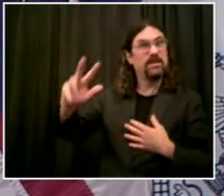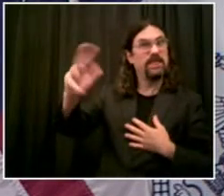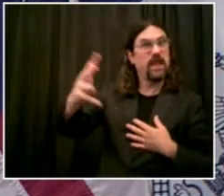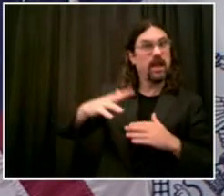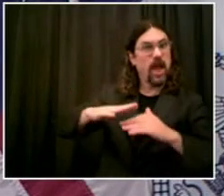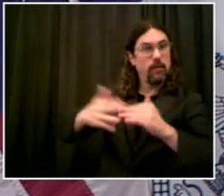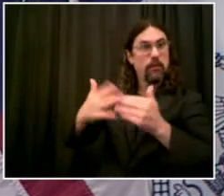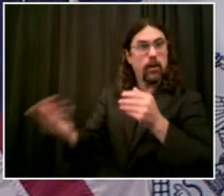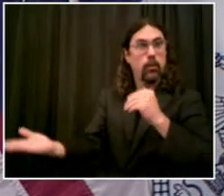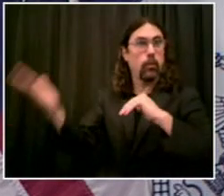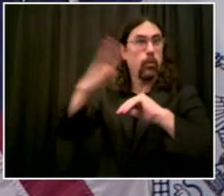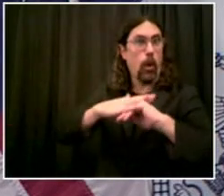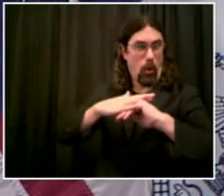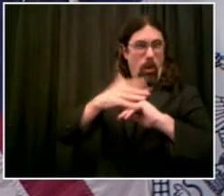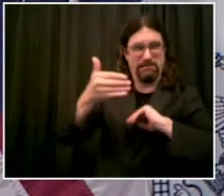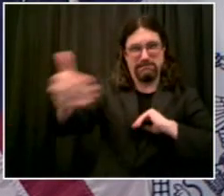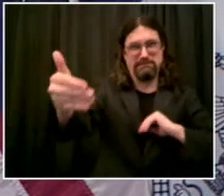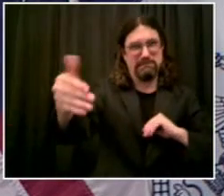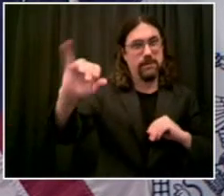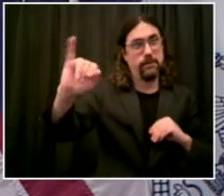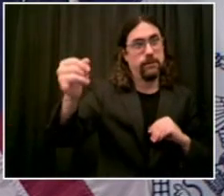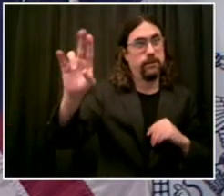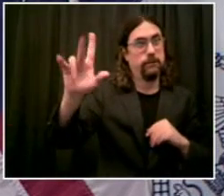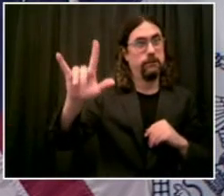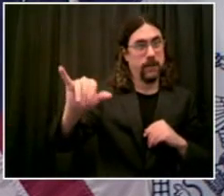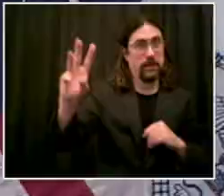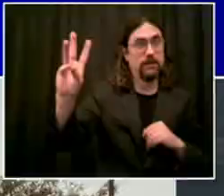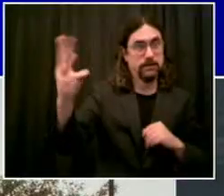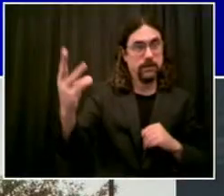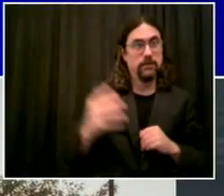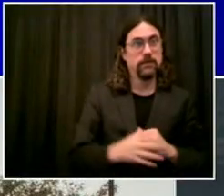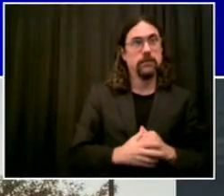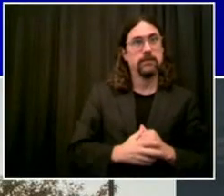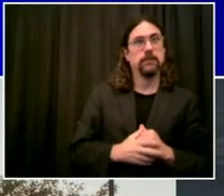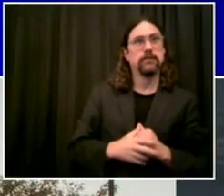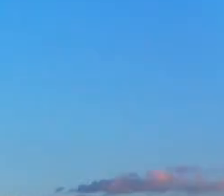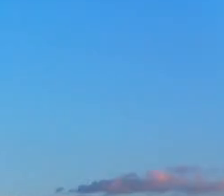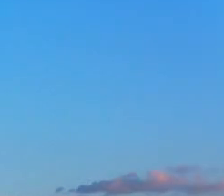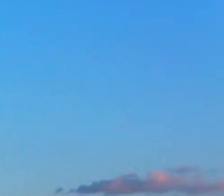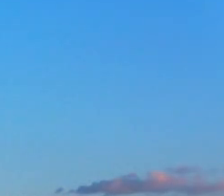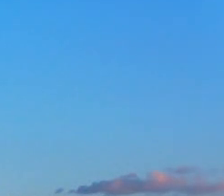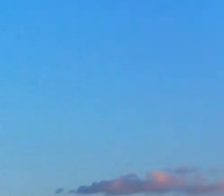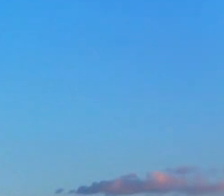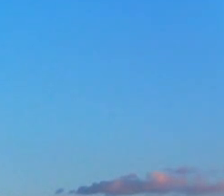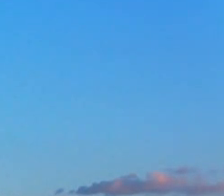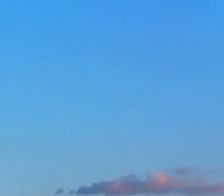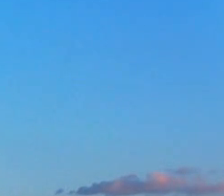when we start up again a lot of sports and recreation activity in our parks.